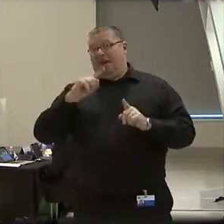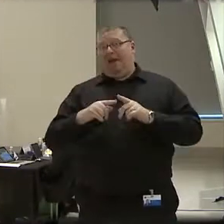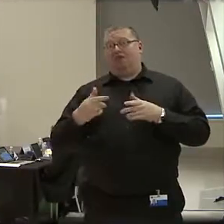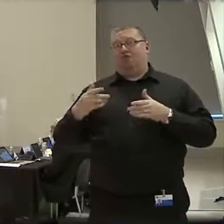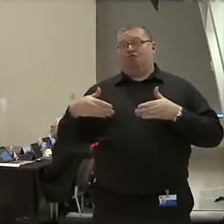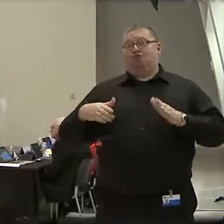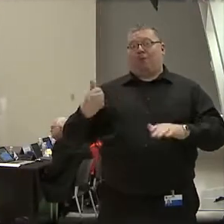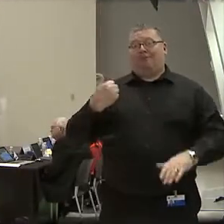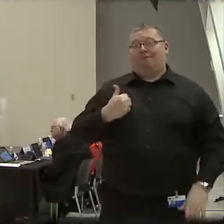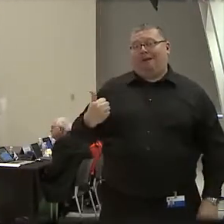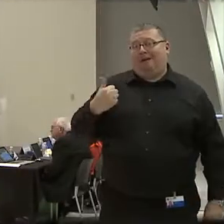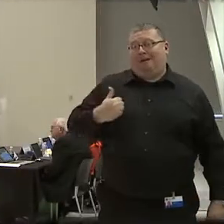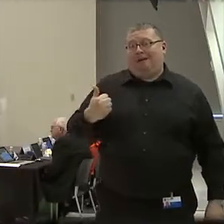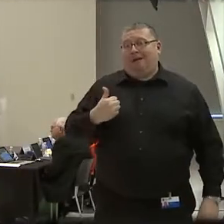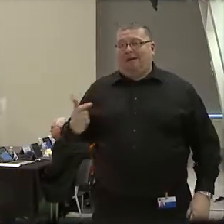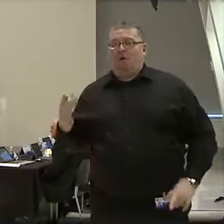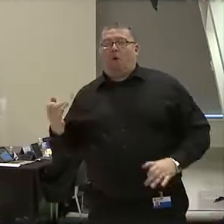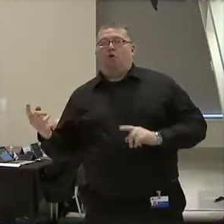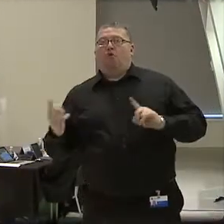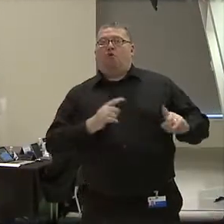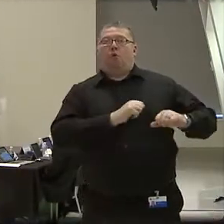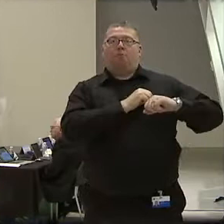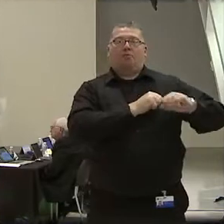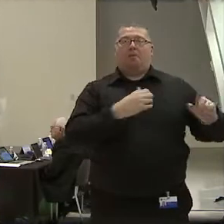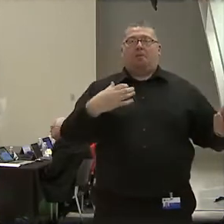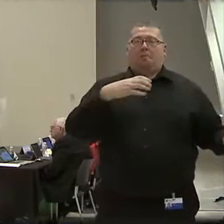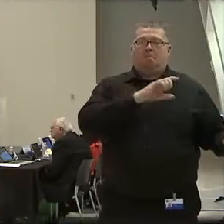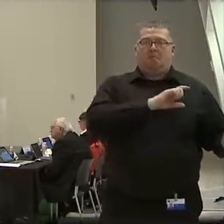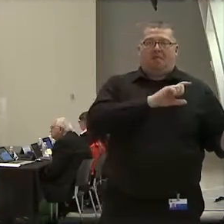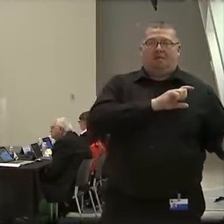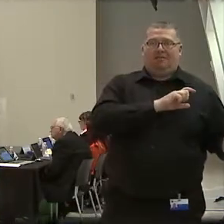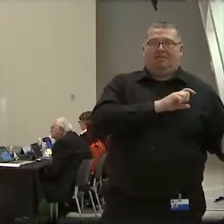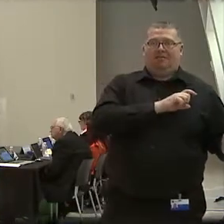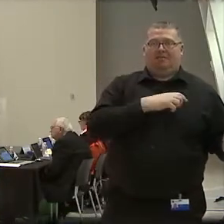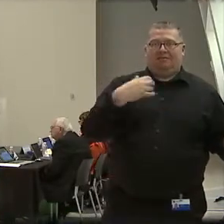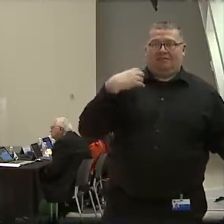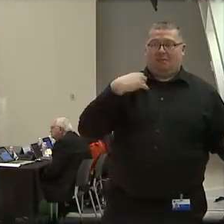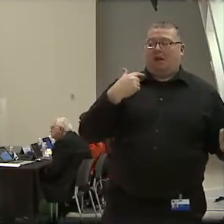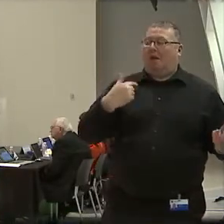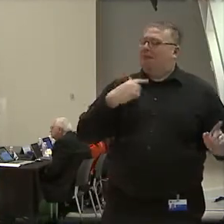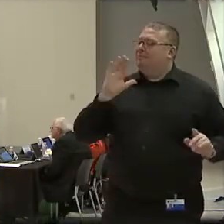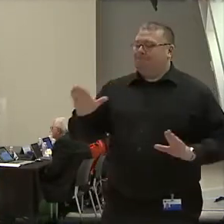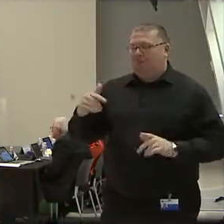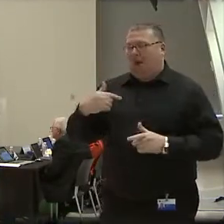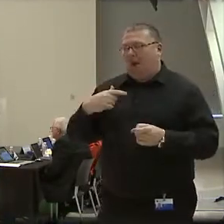gang wanted to go protect the police captain. Now, I told him I would handle it.